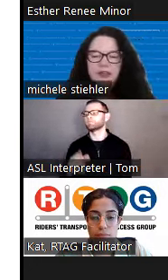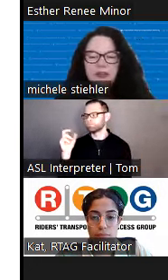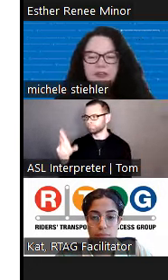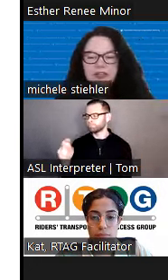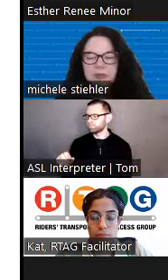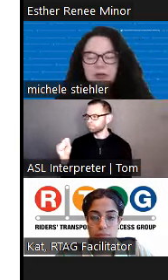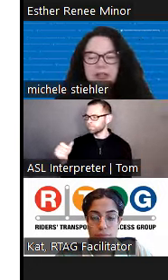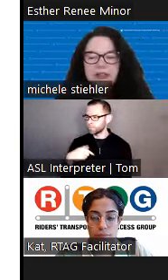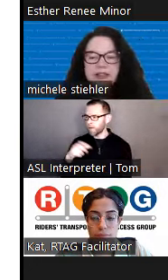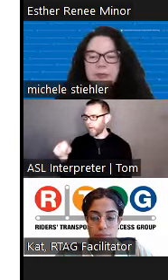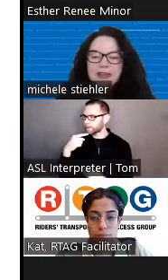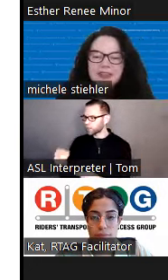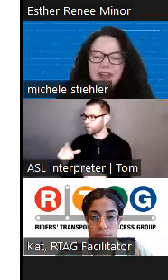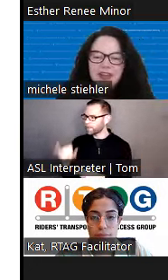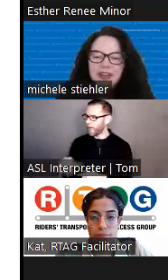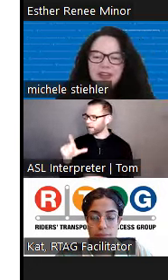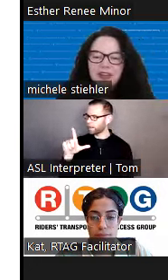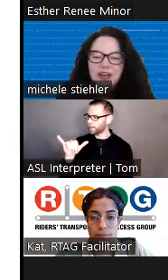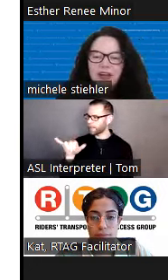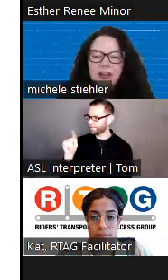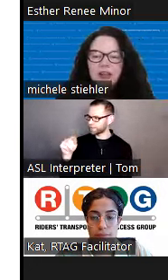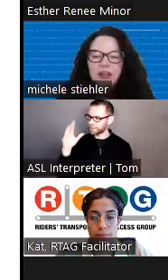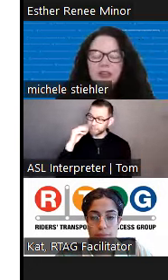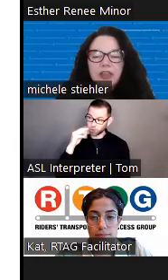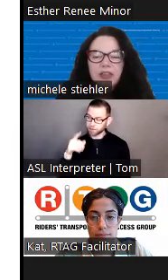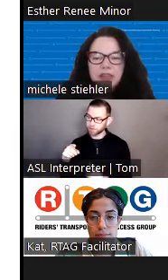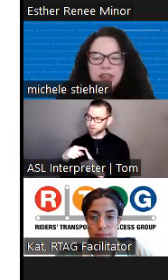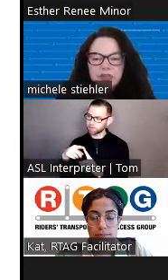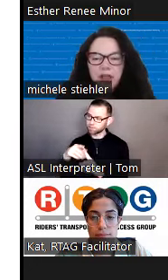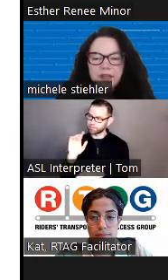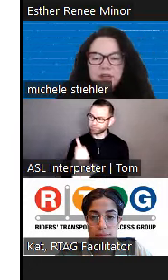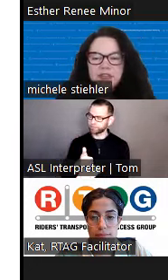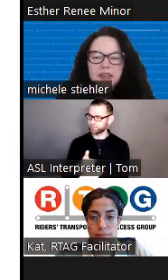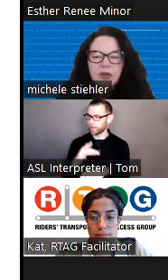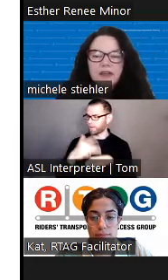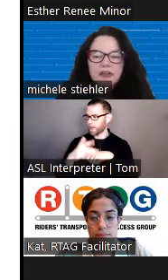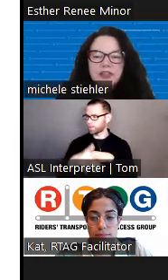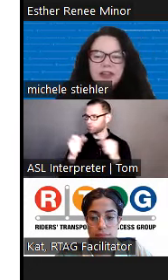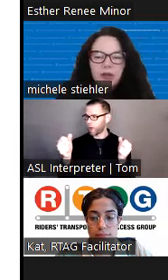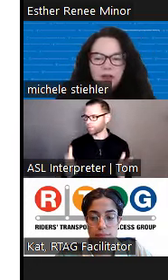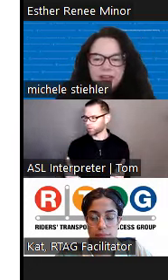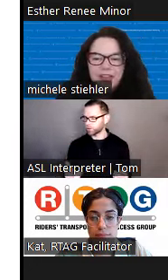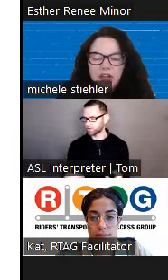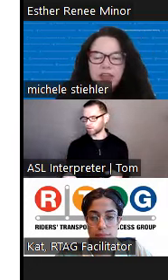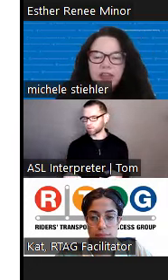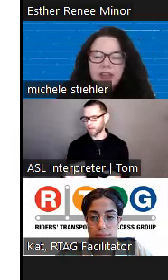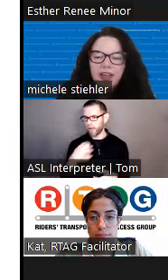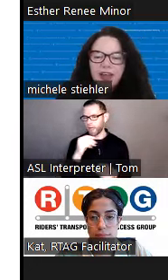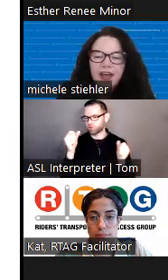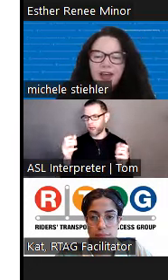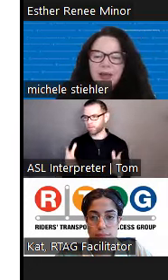the Lyft experience is based on the availability of drivers and the drivers that are in the